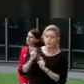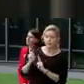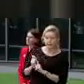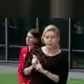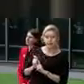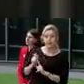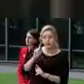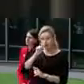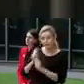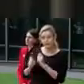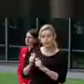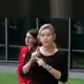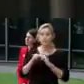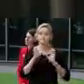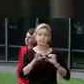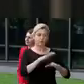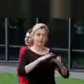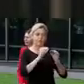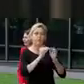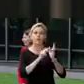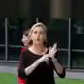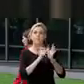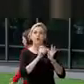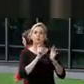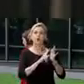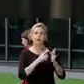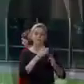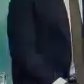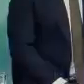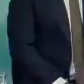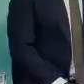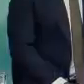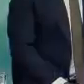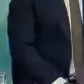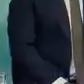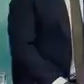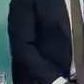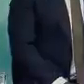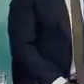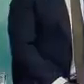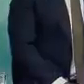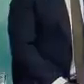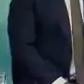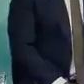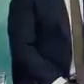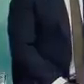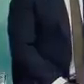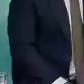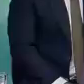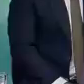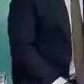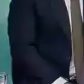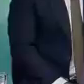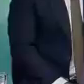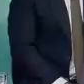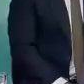clinic at Bondi beginning today. Thank you. We won't see. All right, I mean, that's interesting, those numbers there. It has